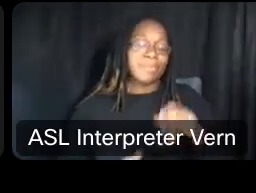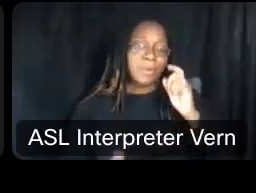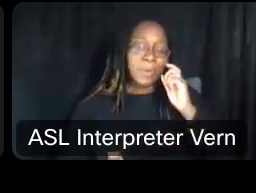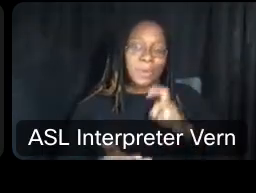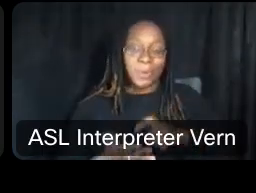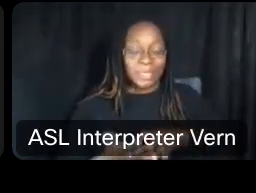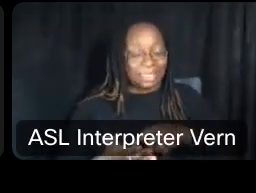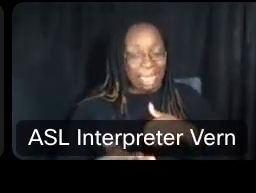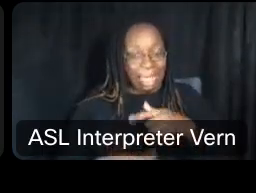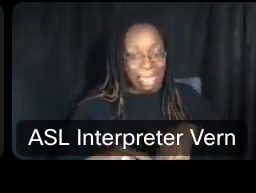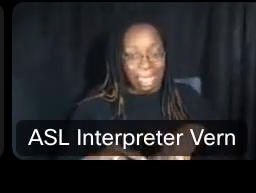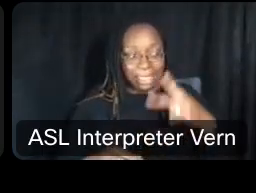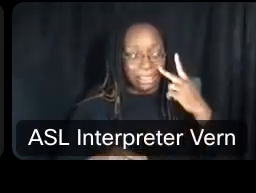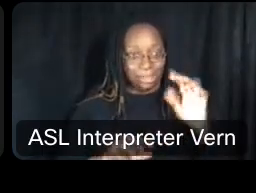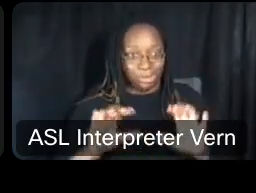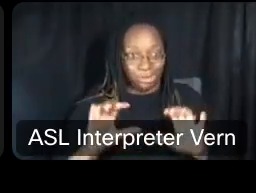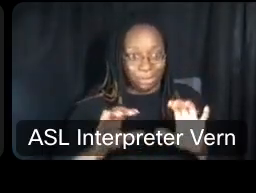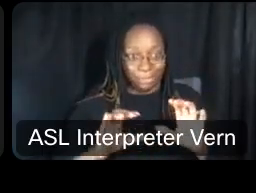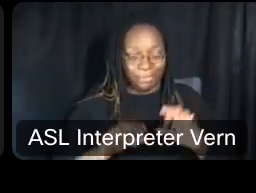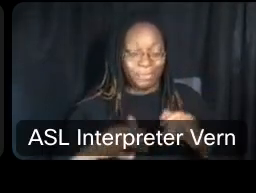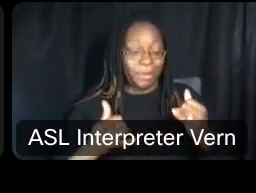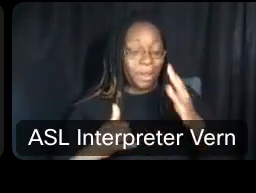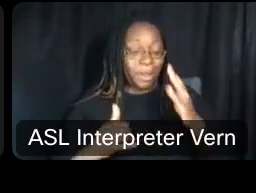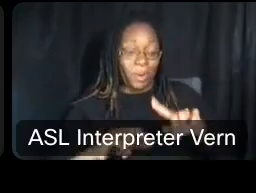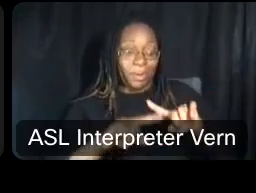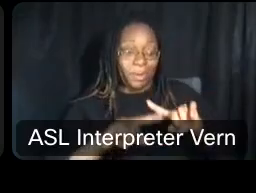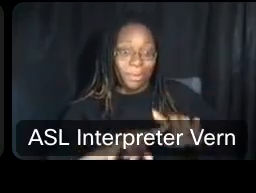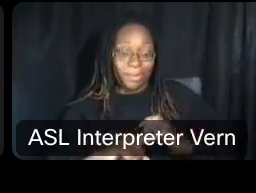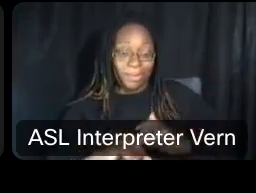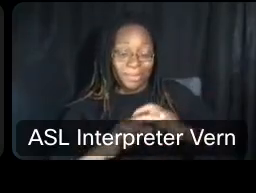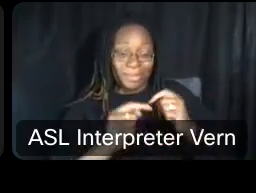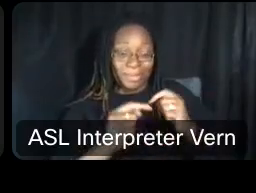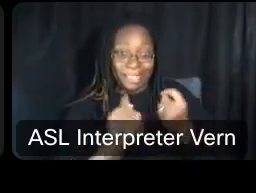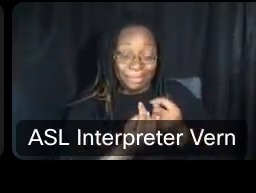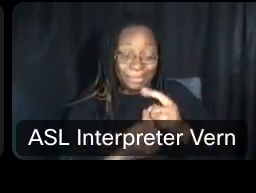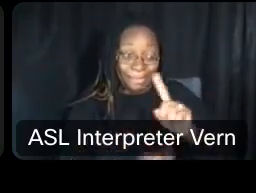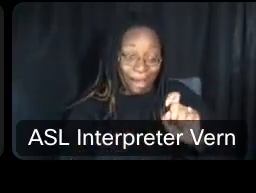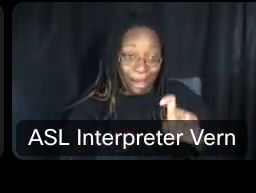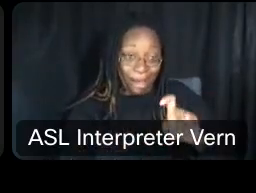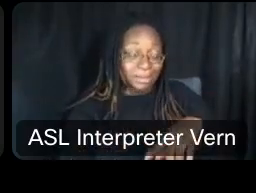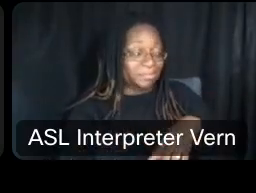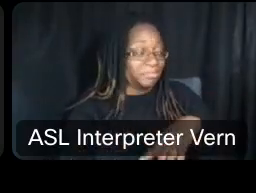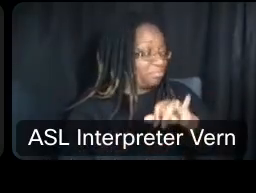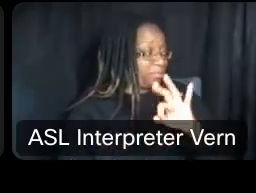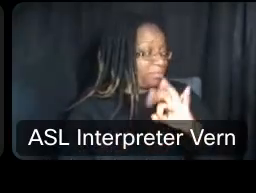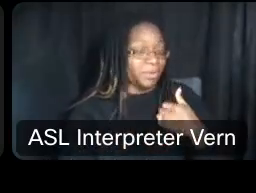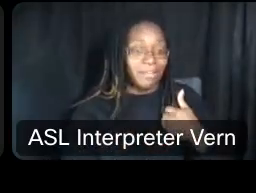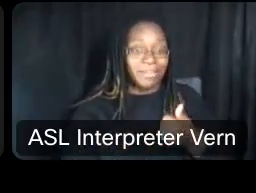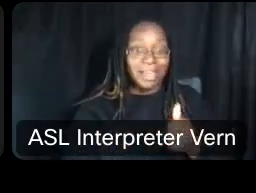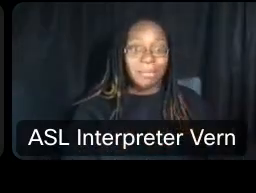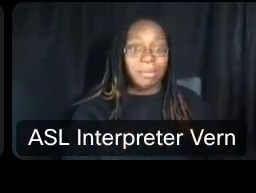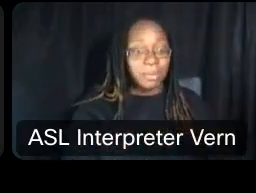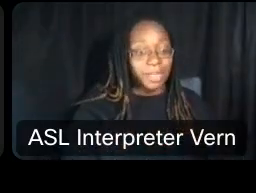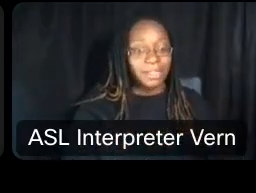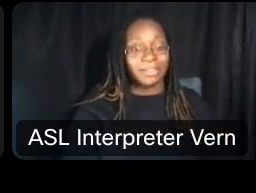chat, so I'm going to rely on our team members that if any kind of pressing questions come in